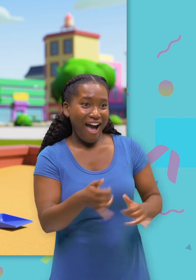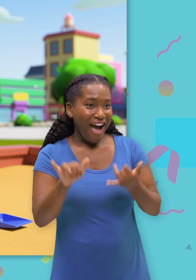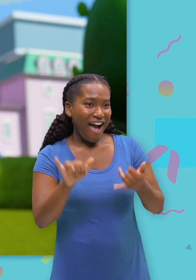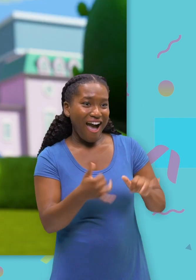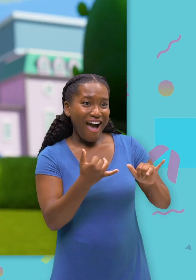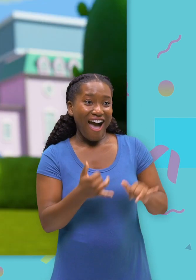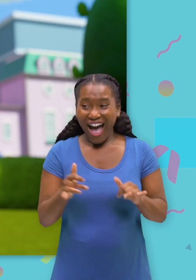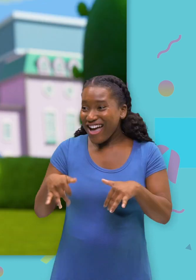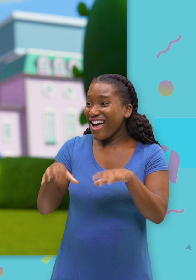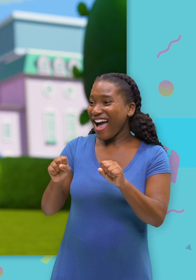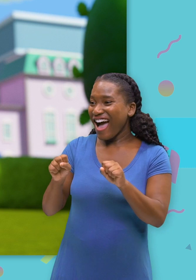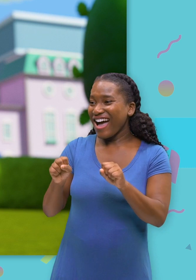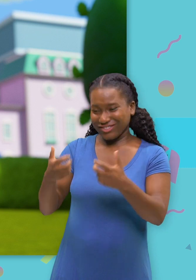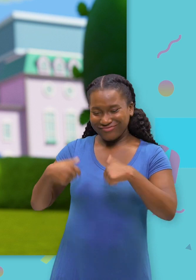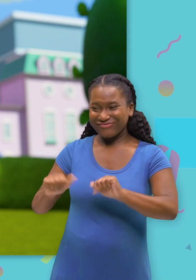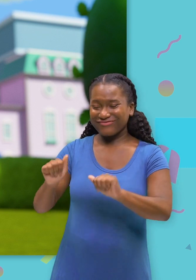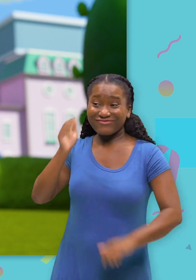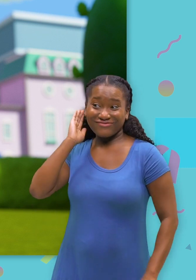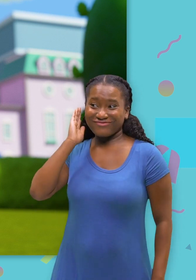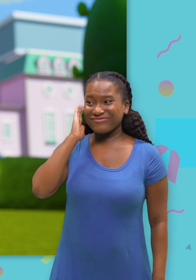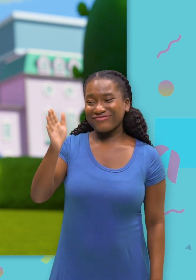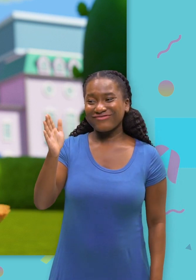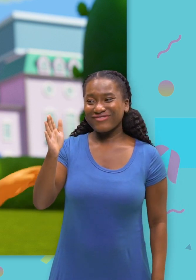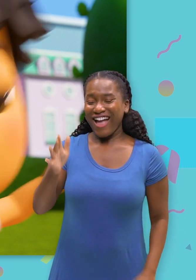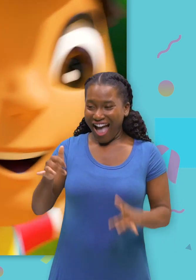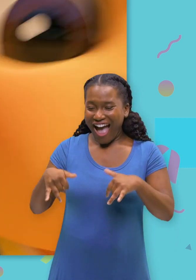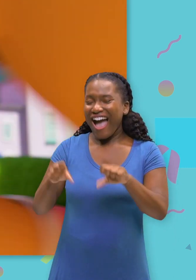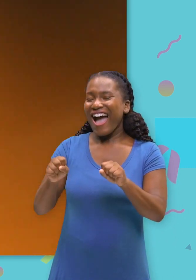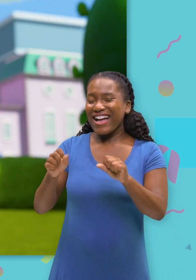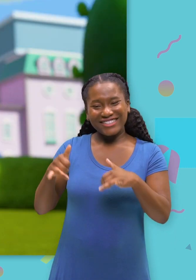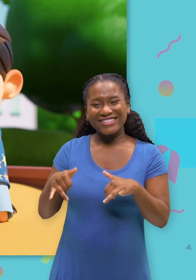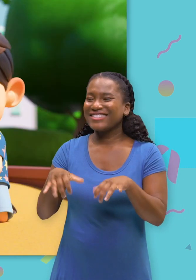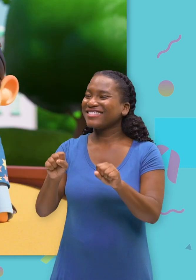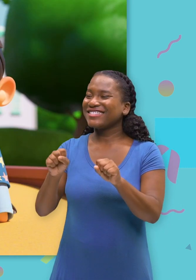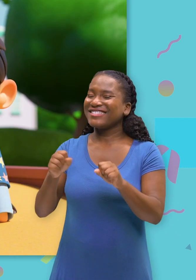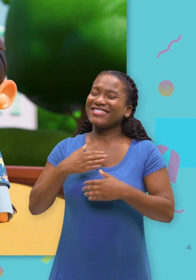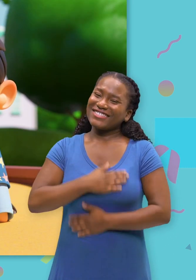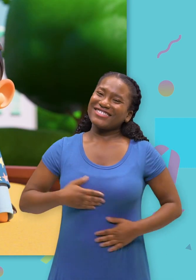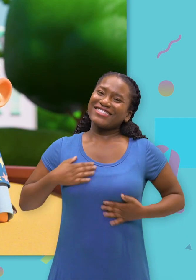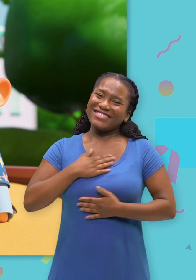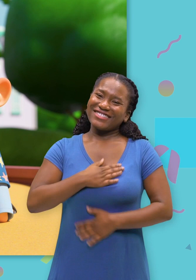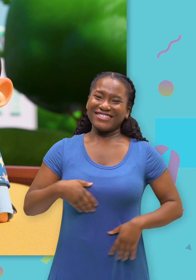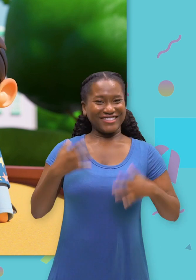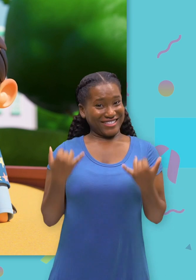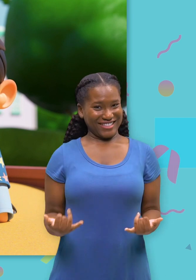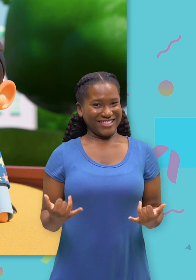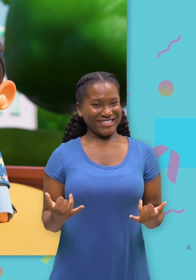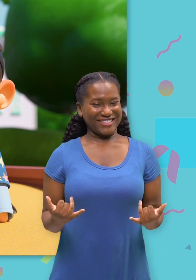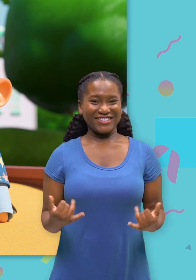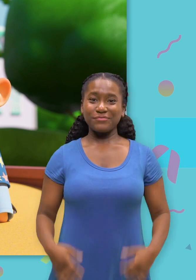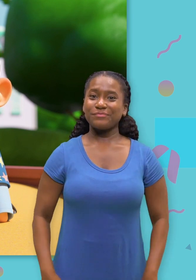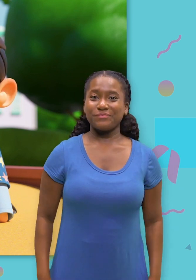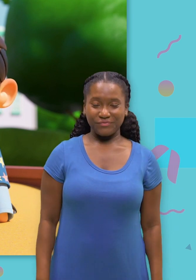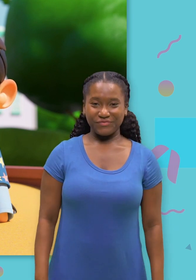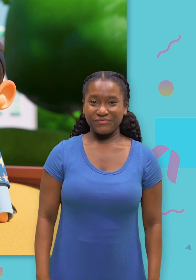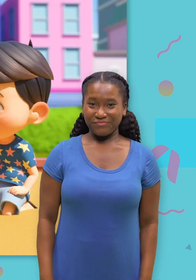to play. Yes, yes, yes, I will try it, I will try it. Yes, yes, yes, I really